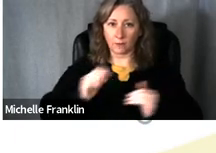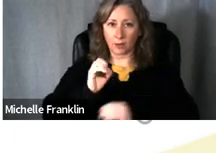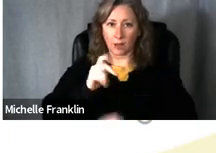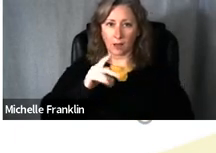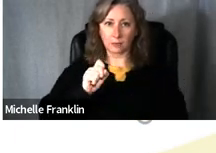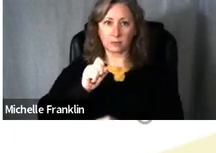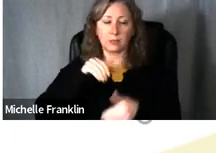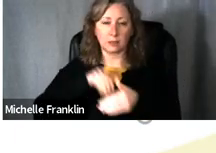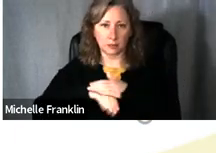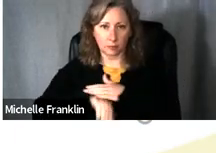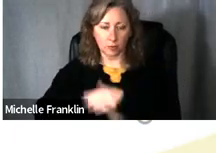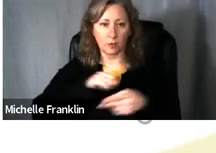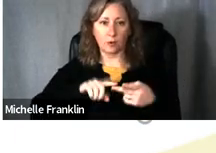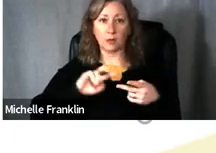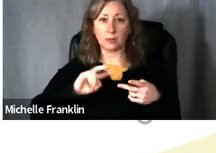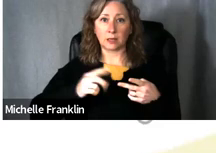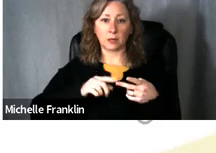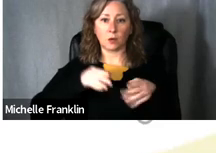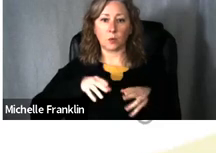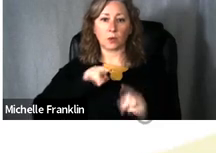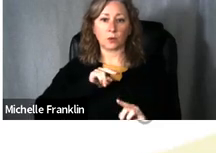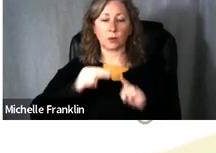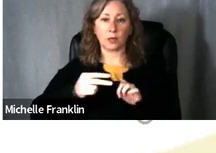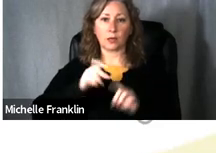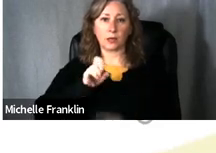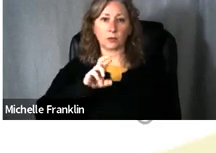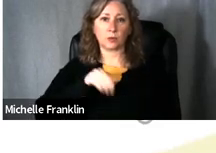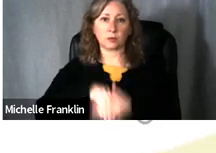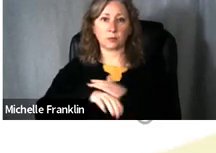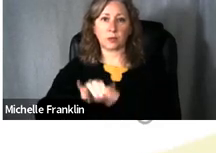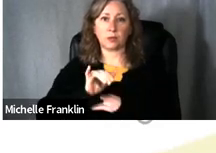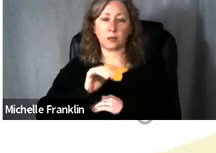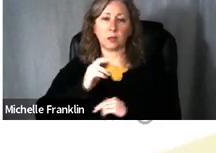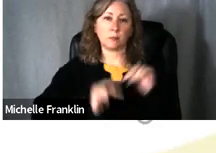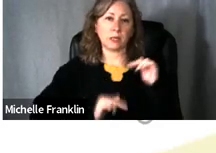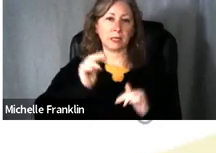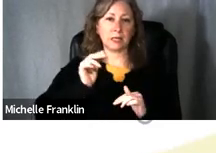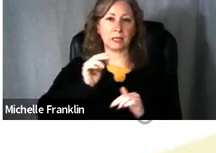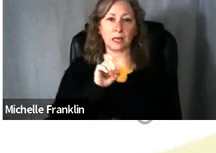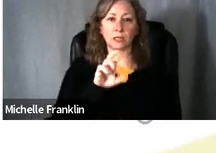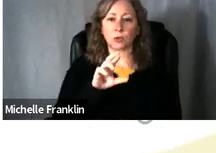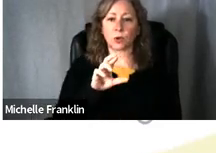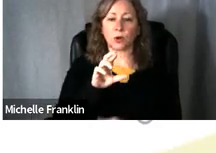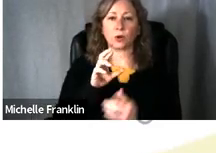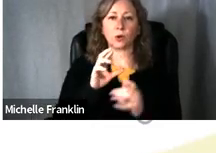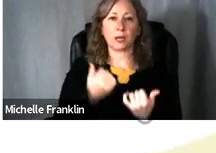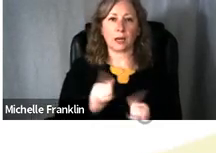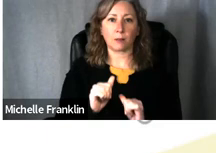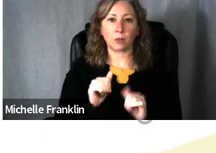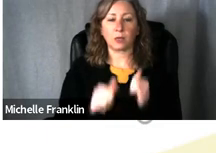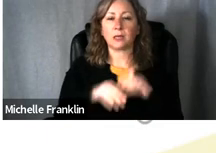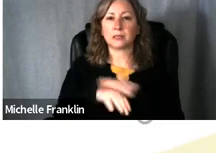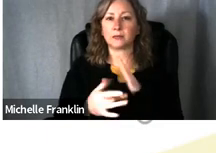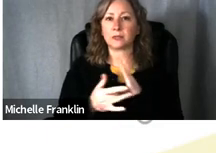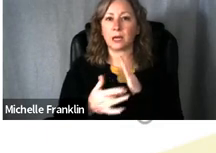The second is a way to look at XR accessibility as building XR-enabled assistive tech to improve access